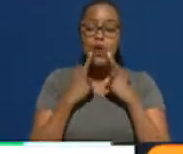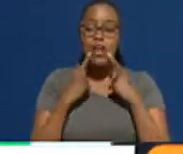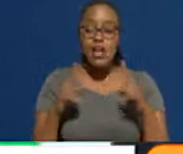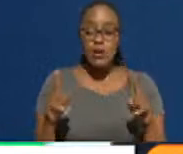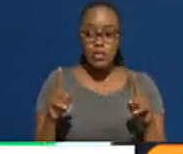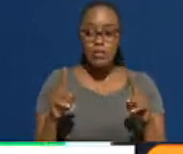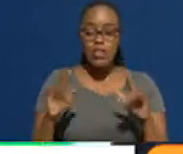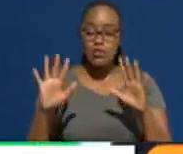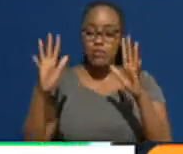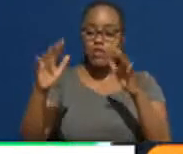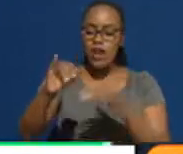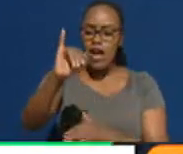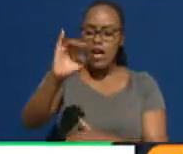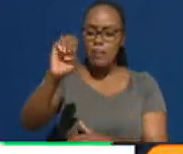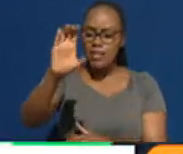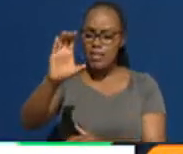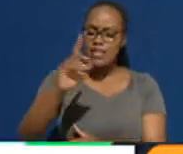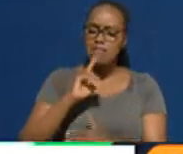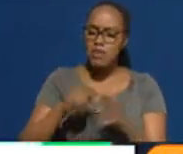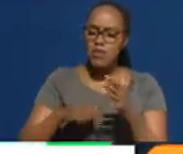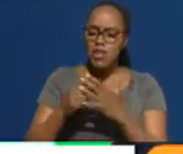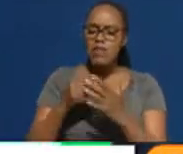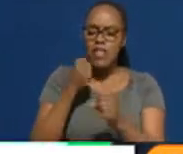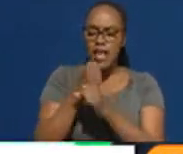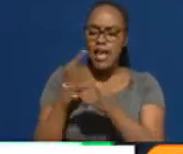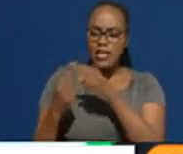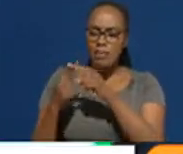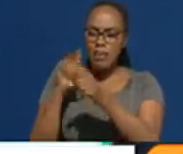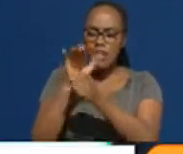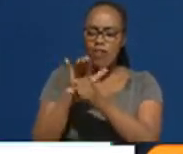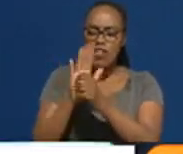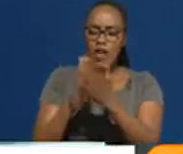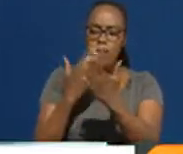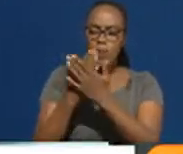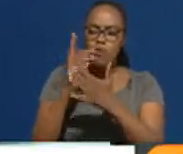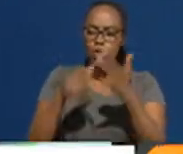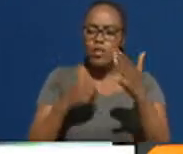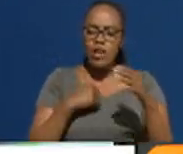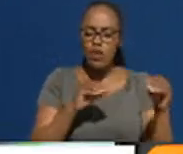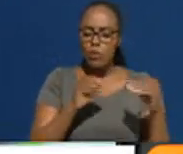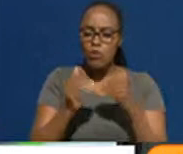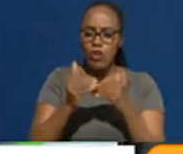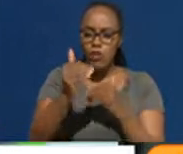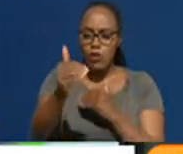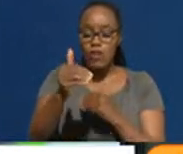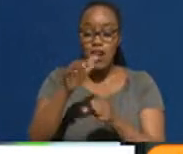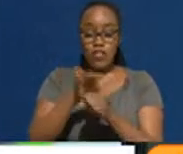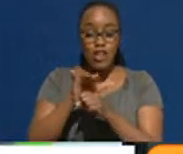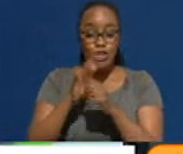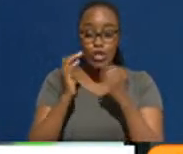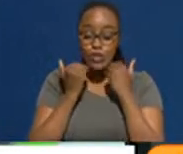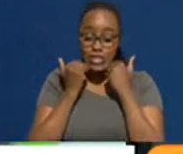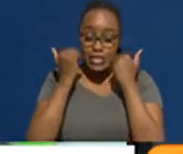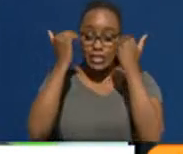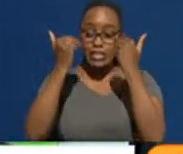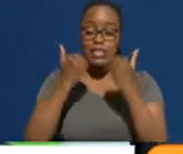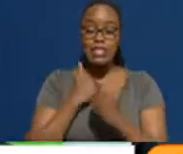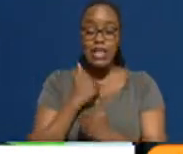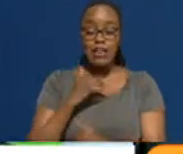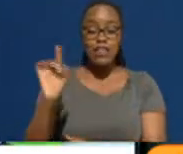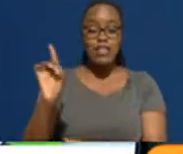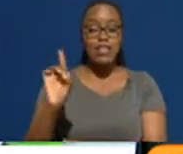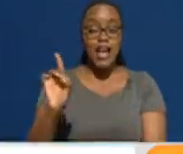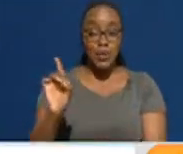where you praised the IBC staff. You said they went through a lot. What proposals would you give moving forward? There are a lot of pressure in